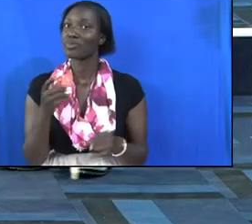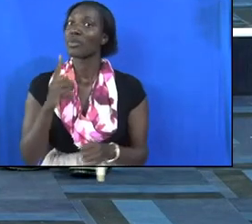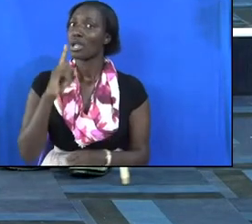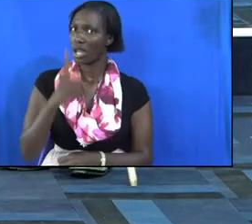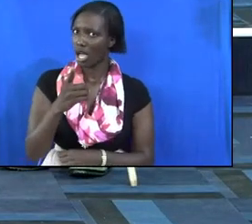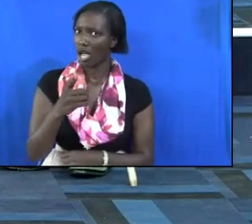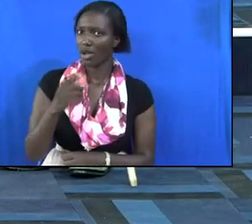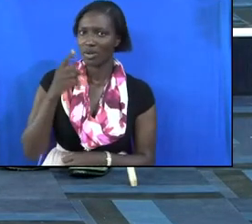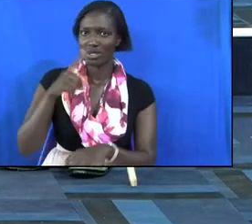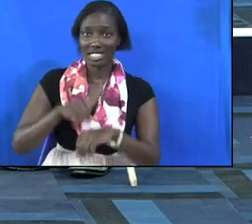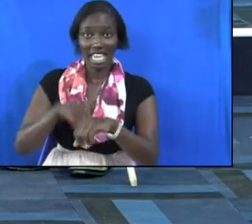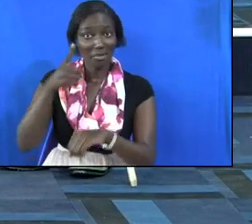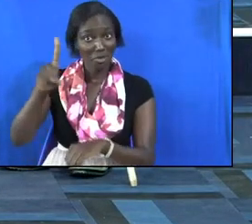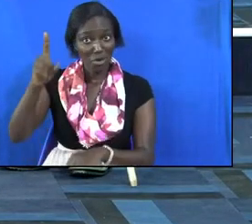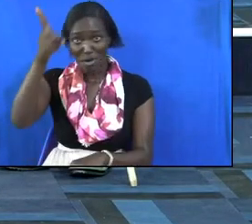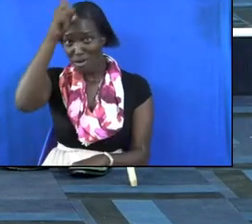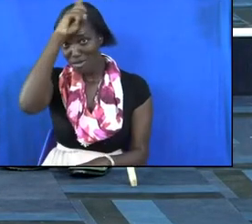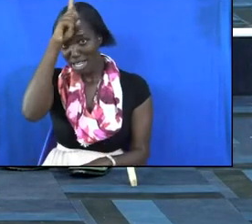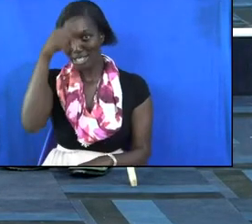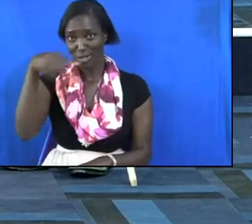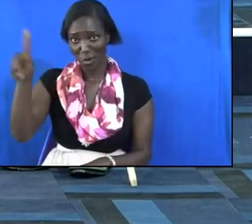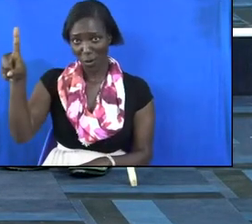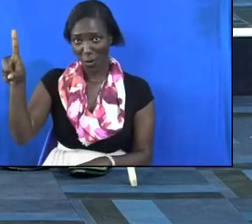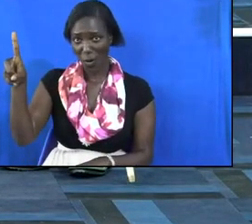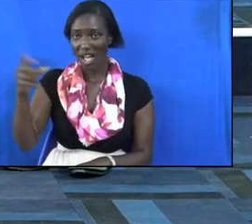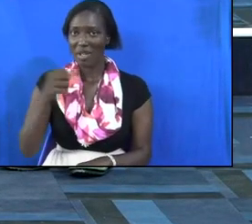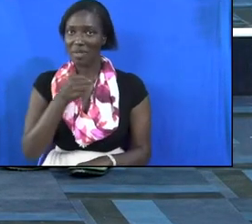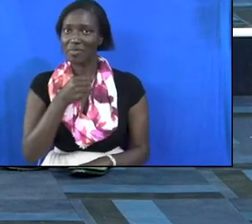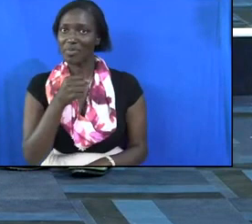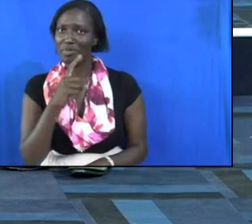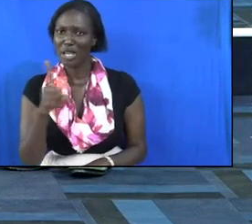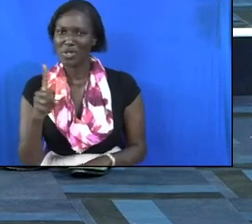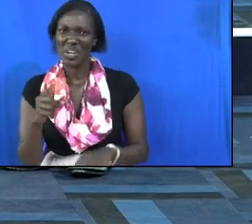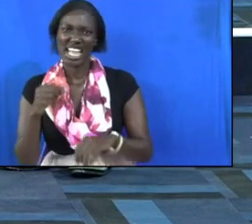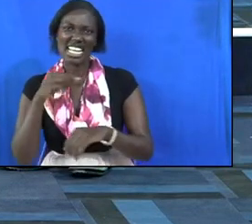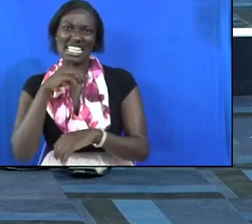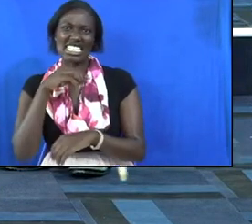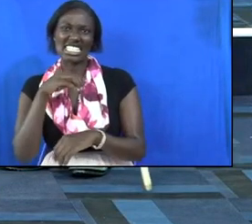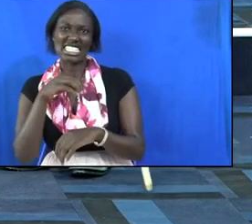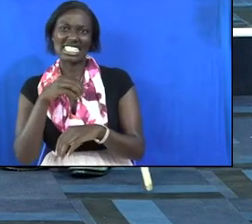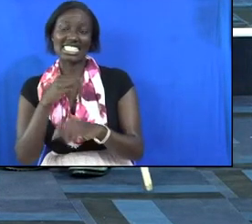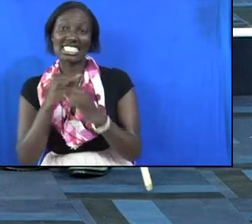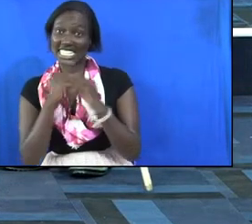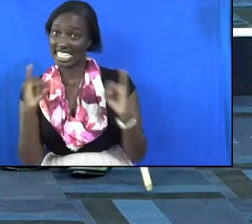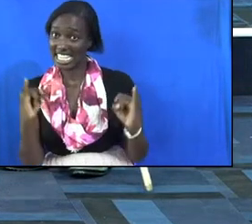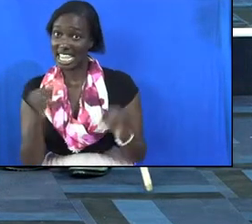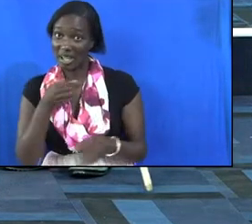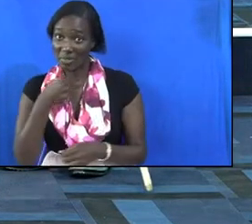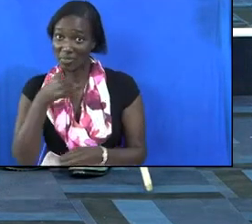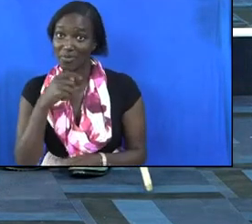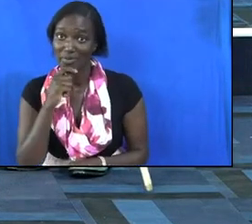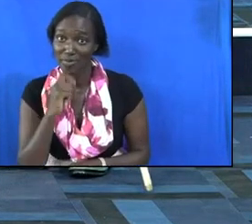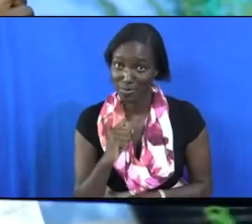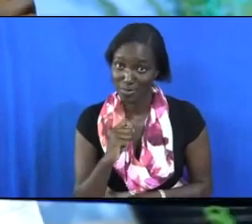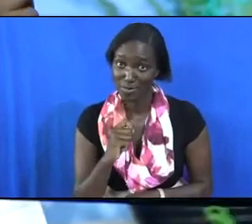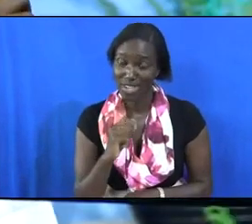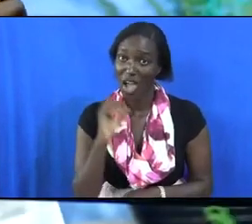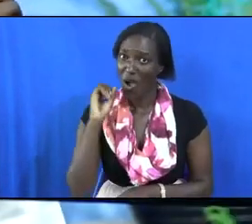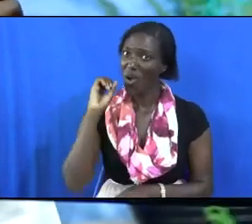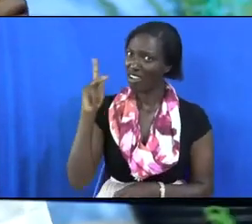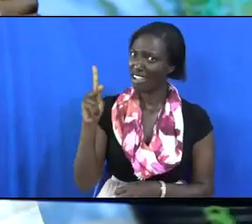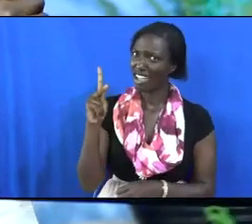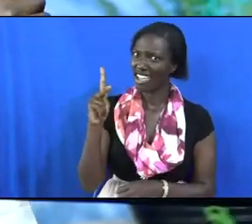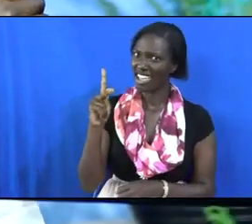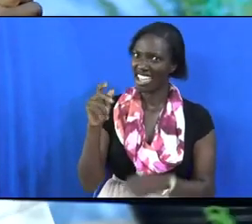village, make sure you check, because Grandpa always ensures that his cows are very clean, okay? You